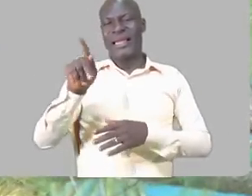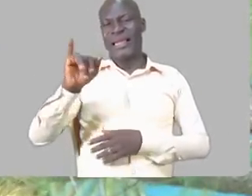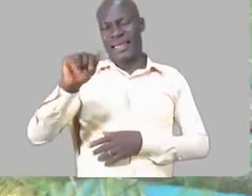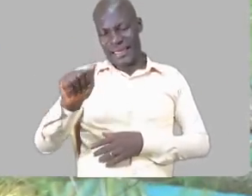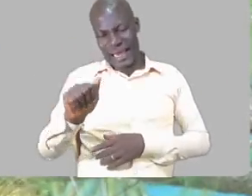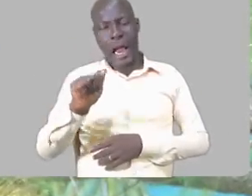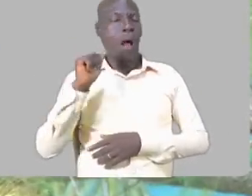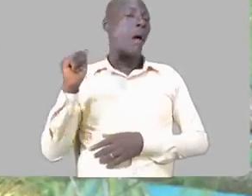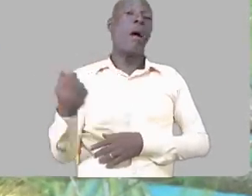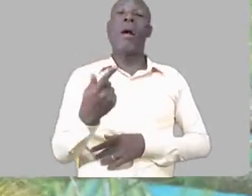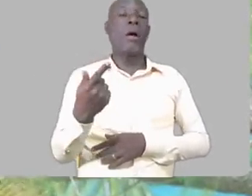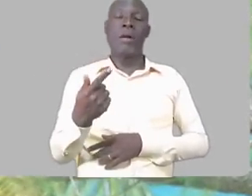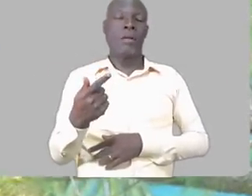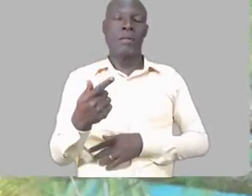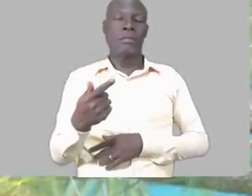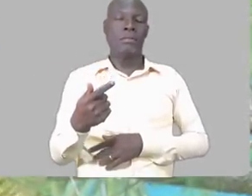diabe, sa.